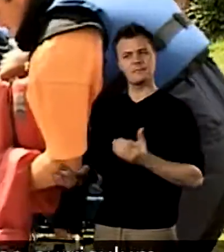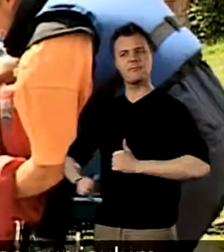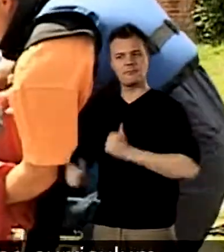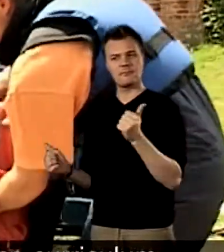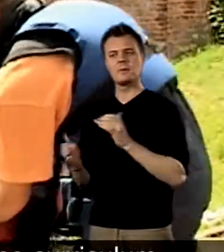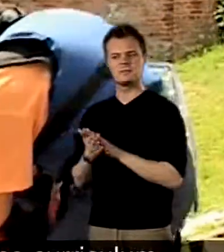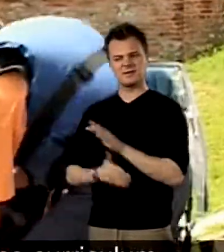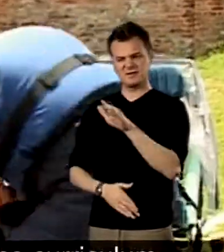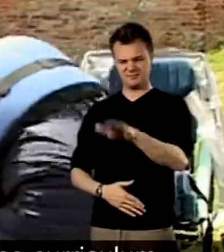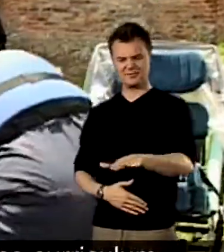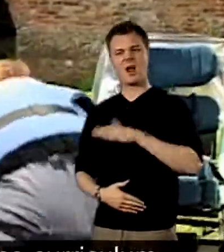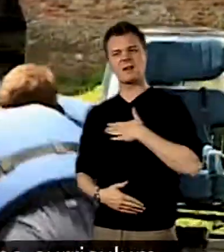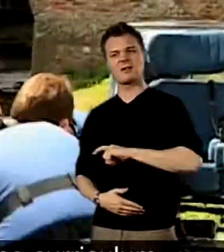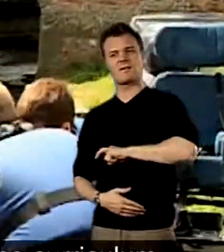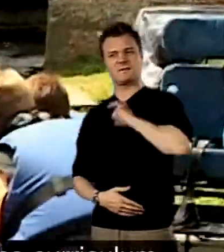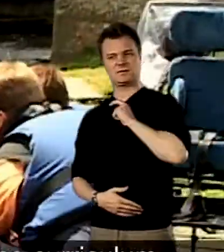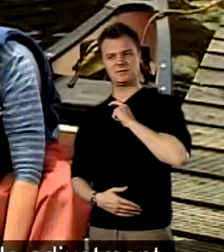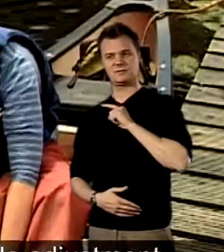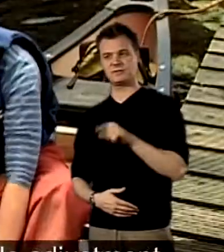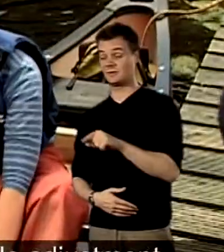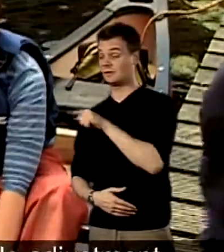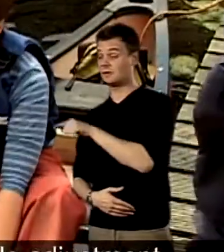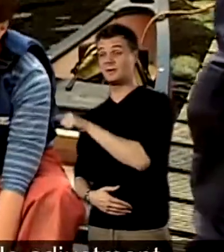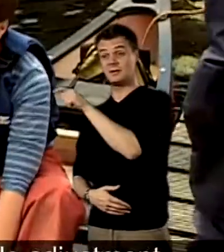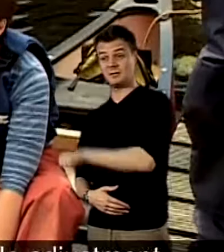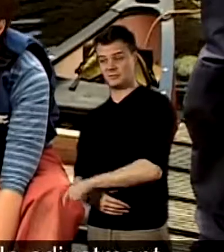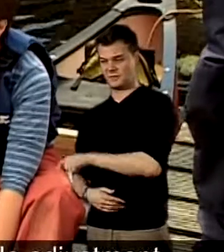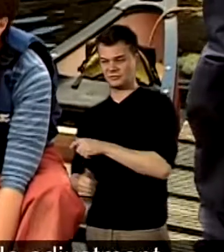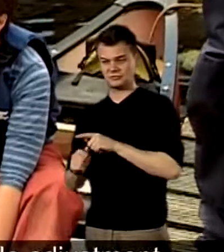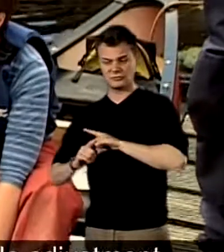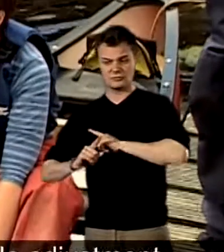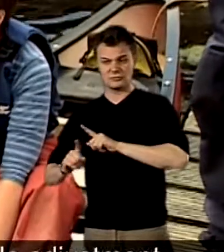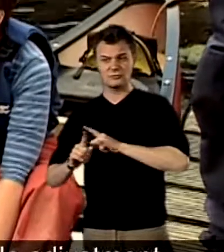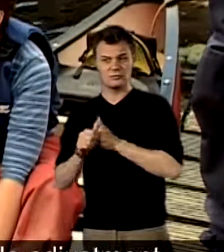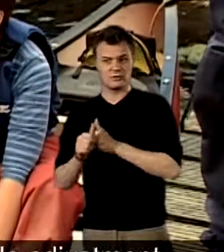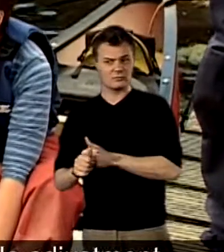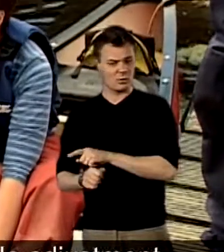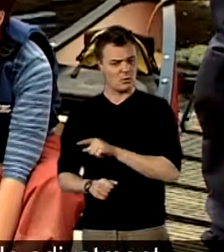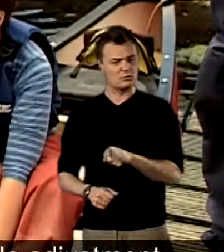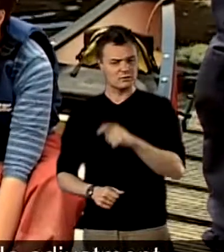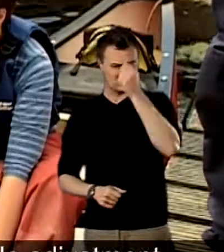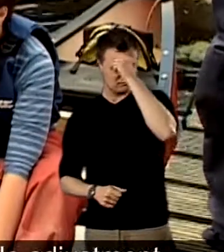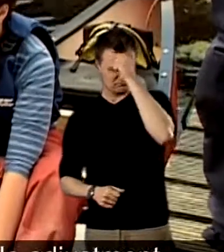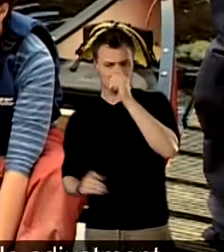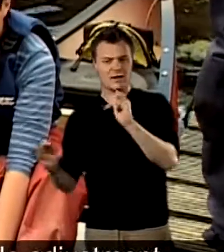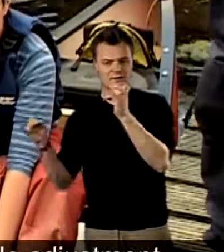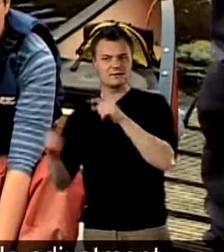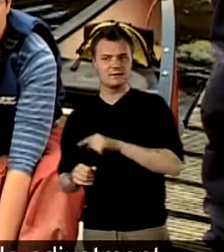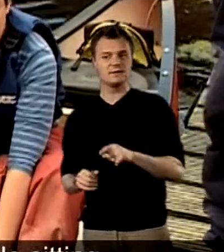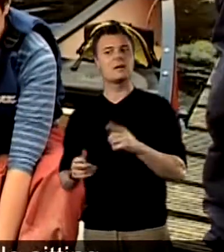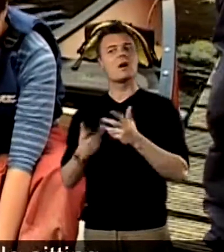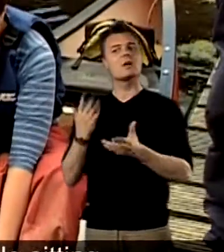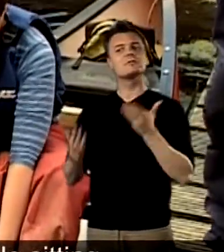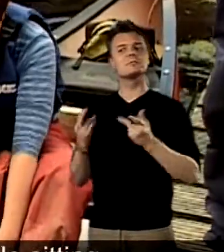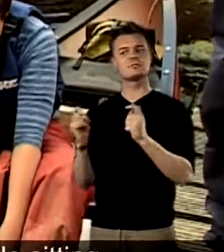Katrina, the curriculum support teacher, is familiar with the centre's activities, and another reasonable adjustment is that leading up to this trip, she and Aziz